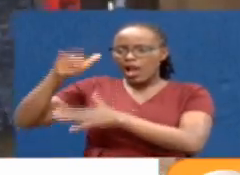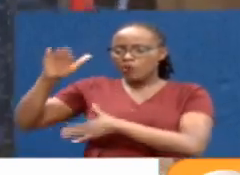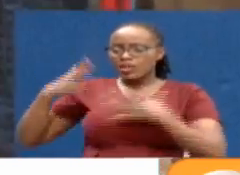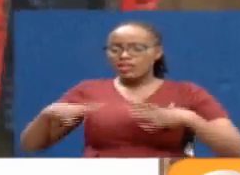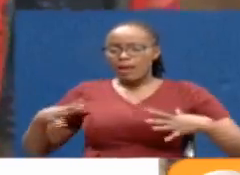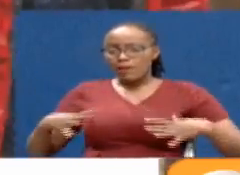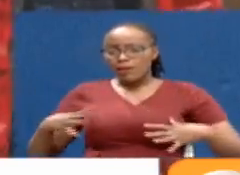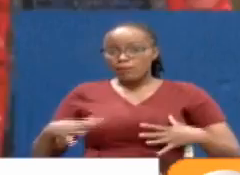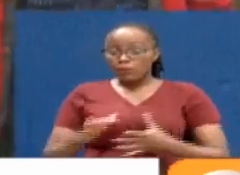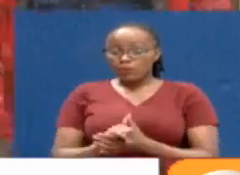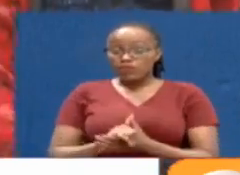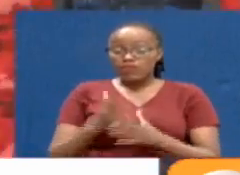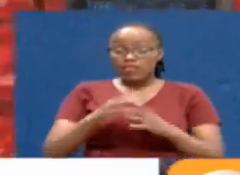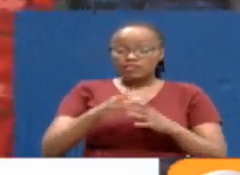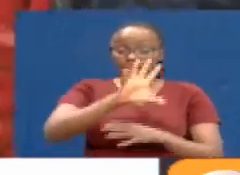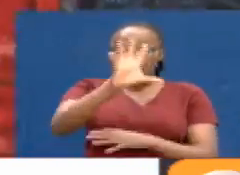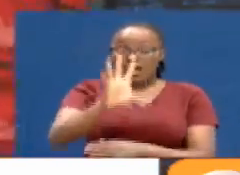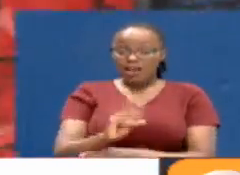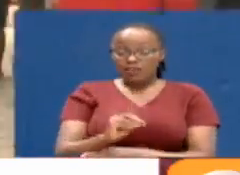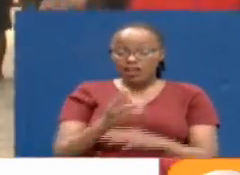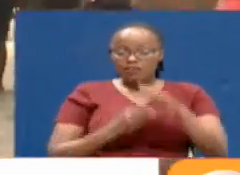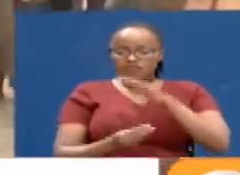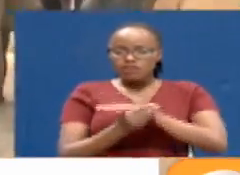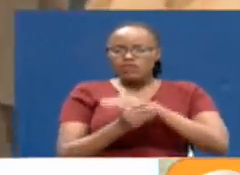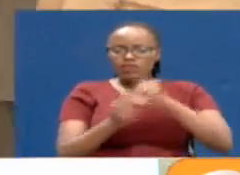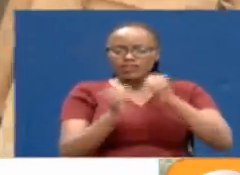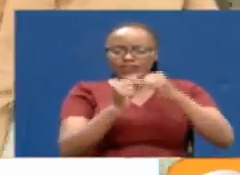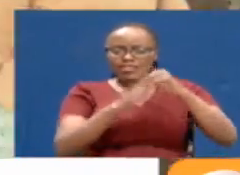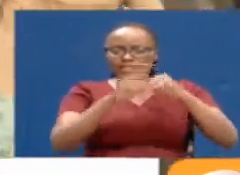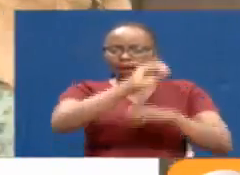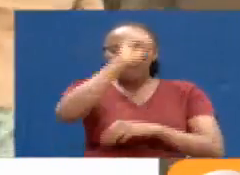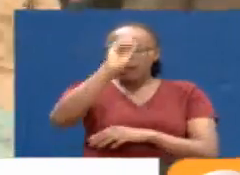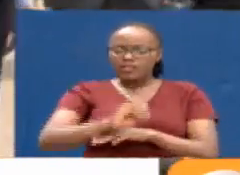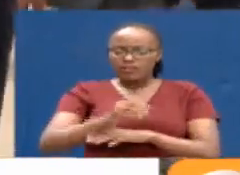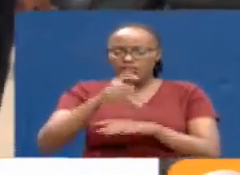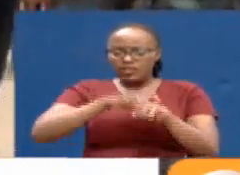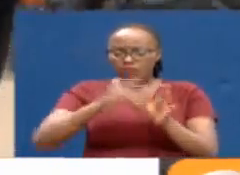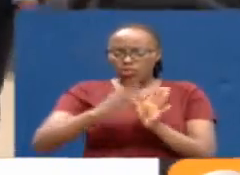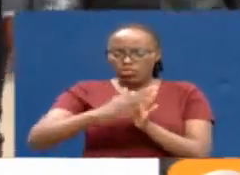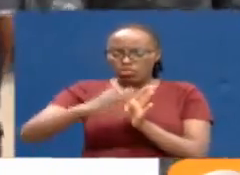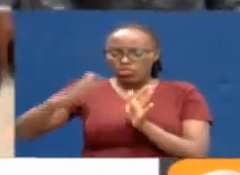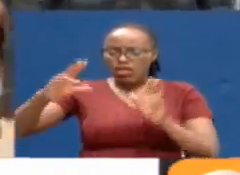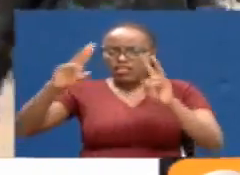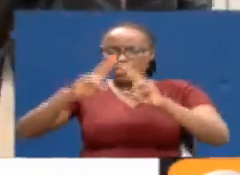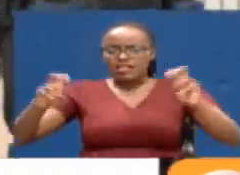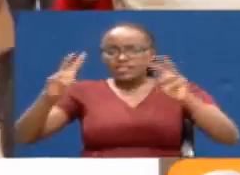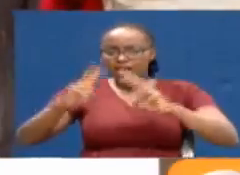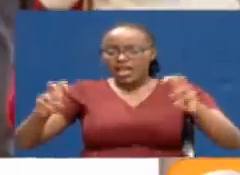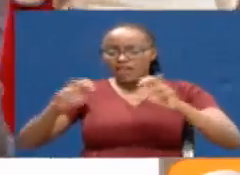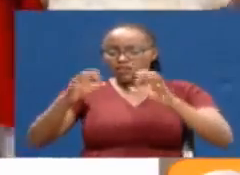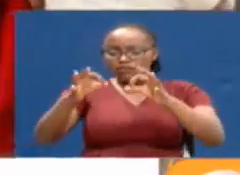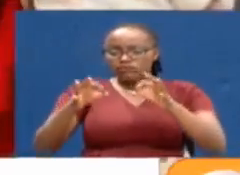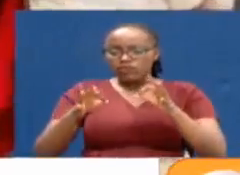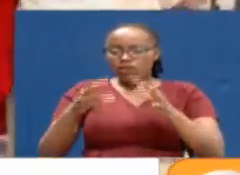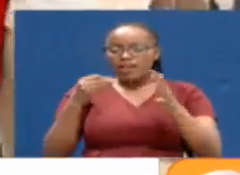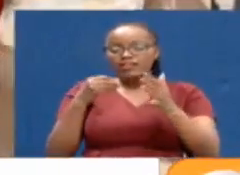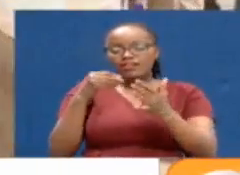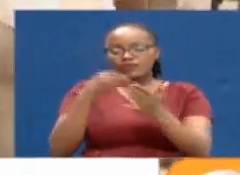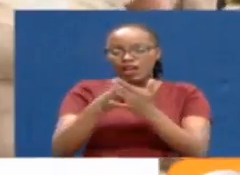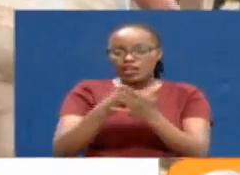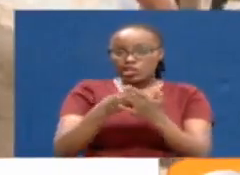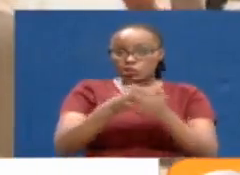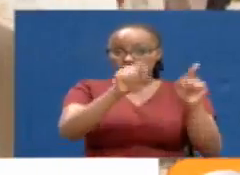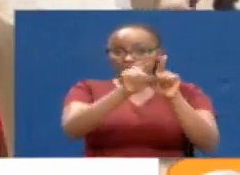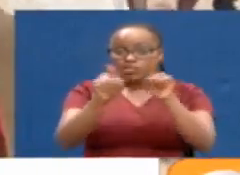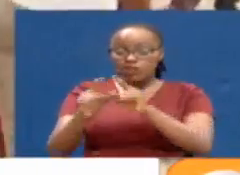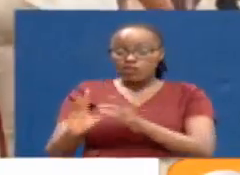players. Across the continent, bribery and corruption stood at 17% in the period during the survey, while accounting and financial statement